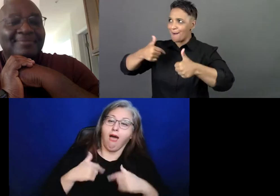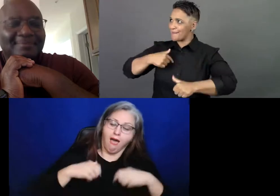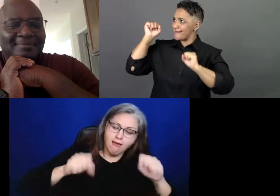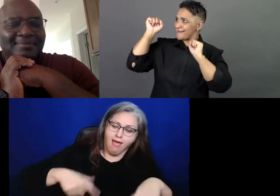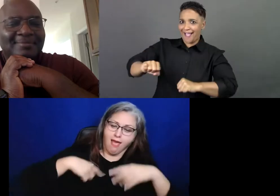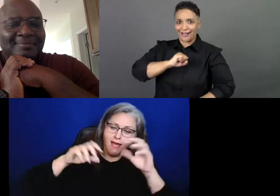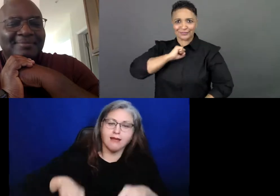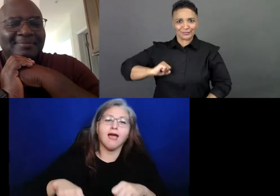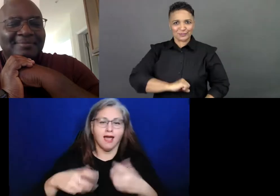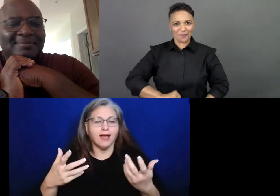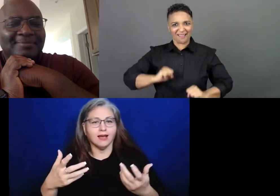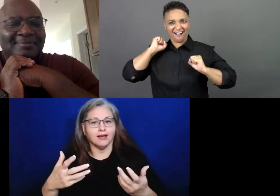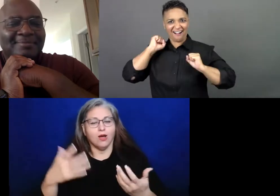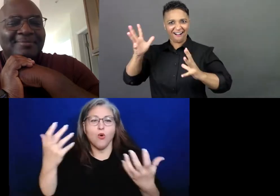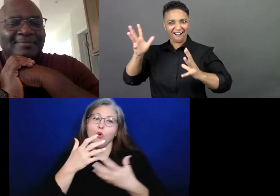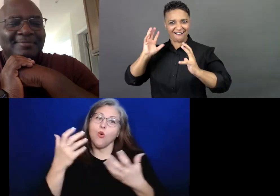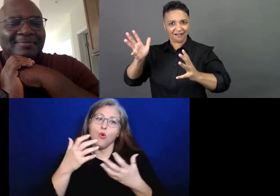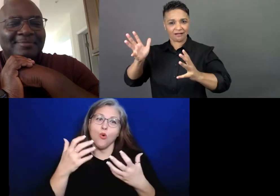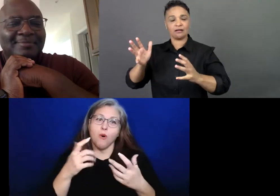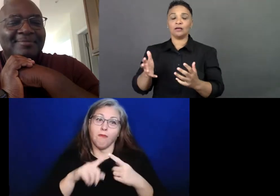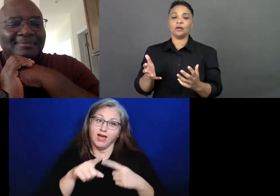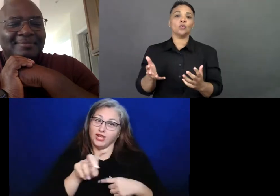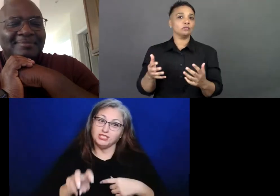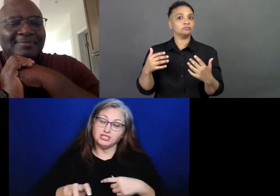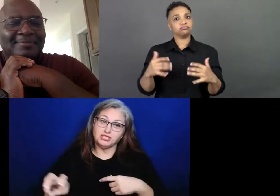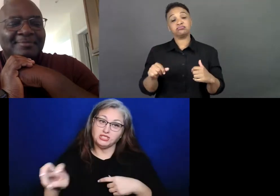I can. But that's a big journey.